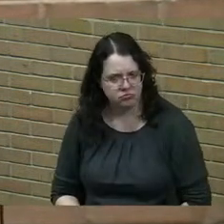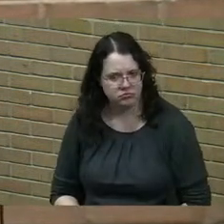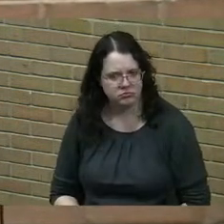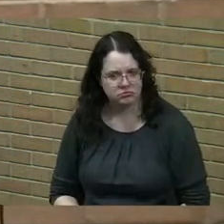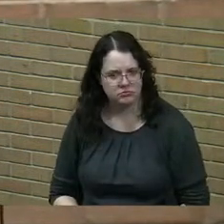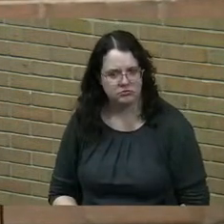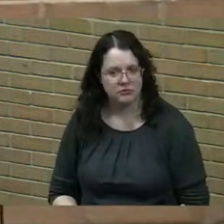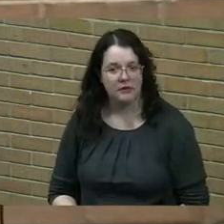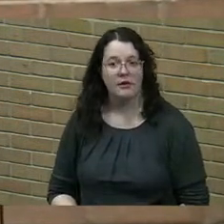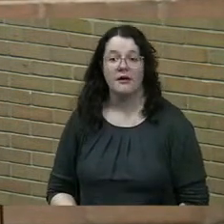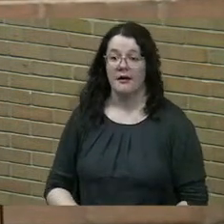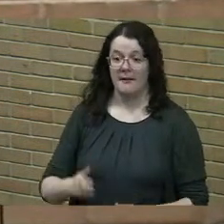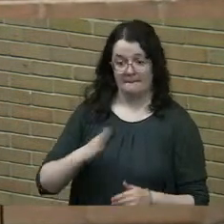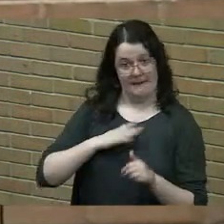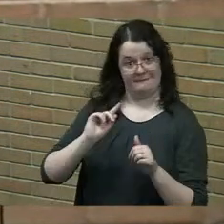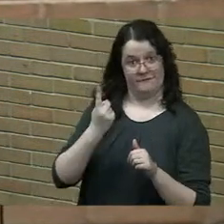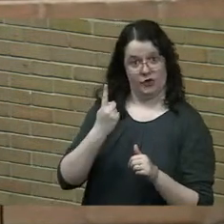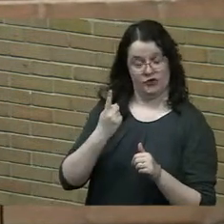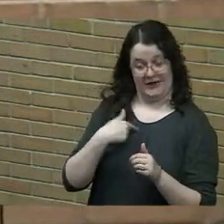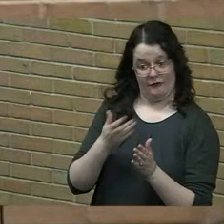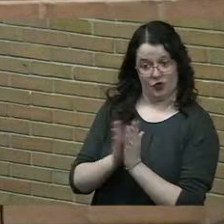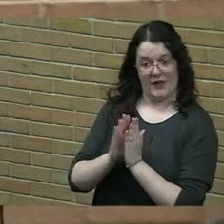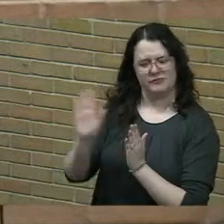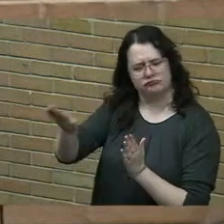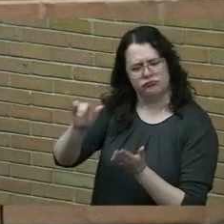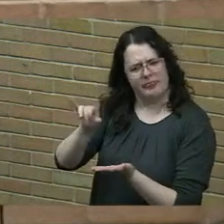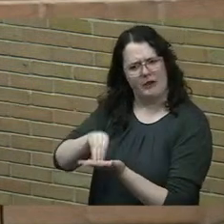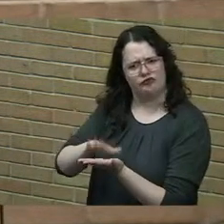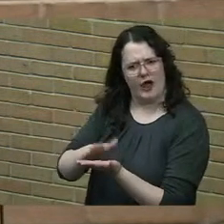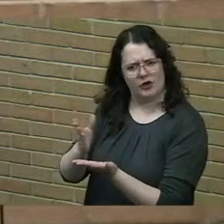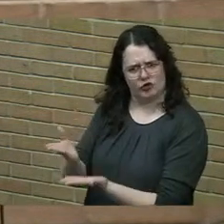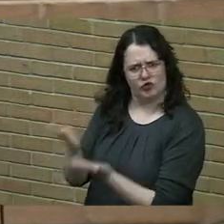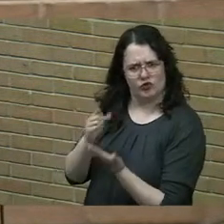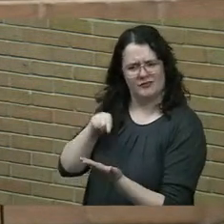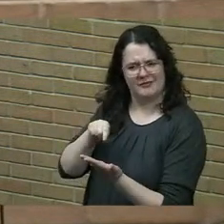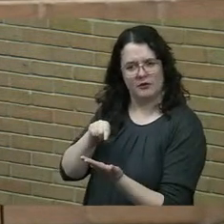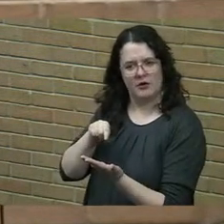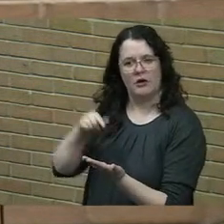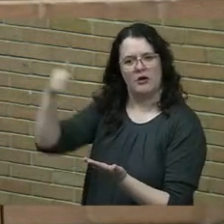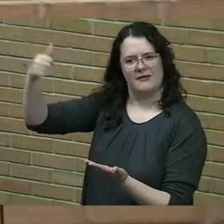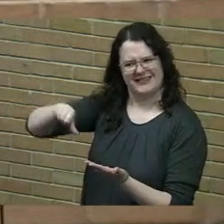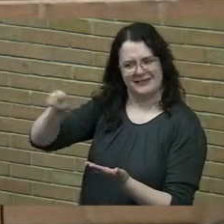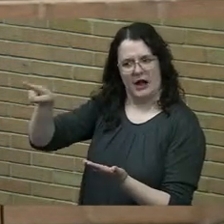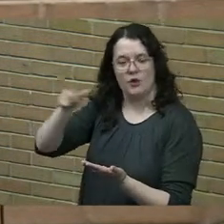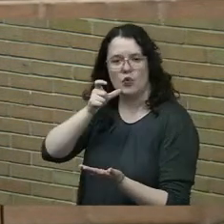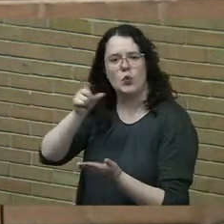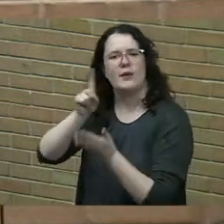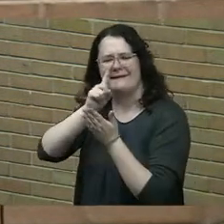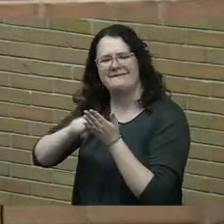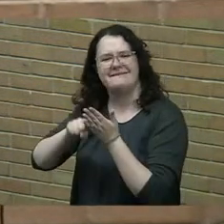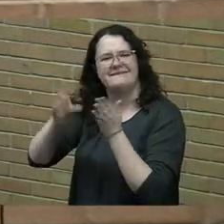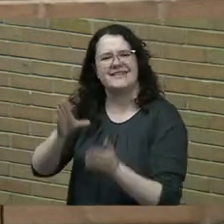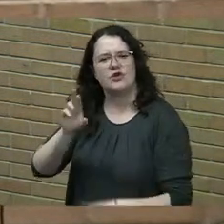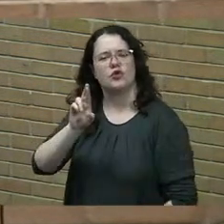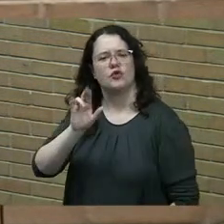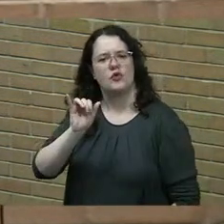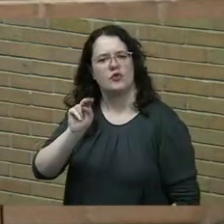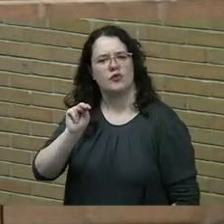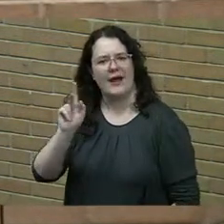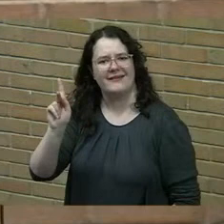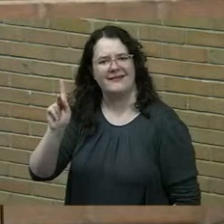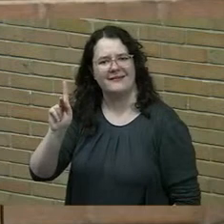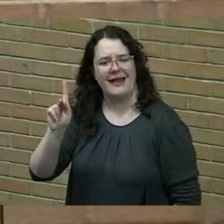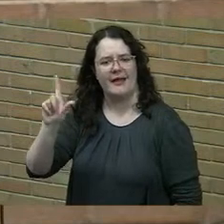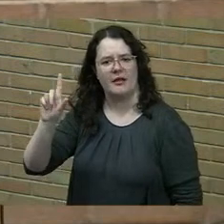My initial request to get these records were denied by investigator Ryan K. Lehigh. How come there's no